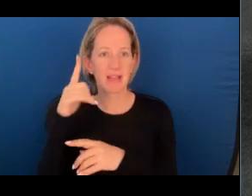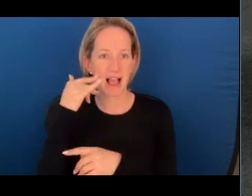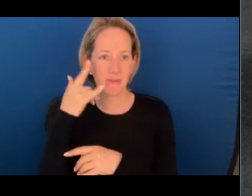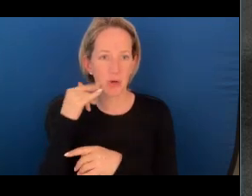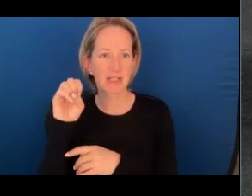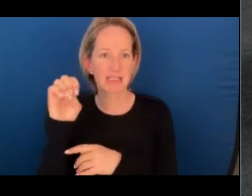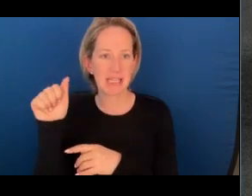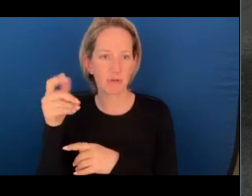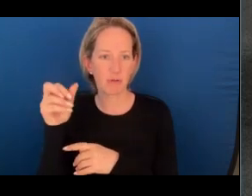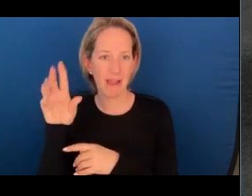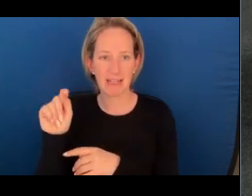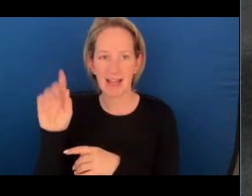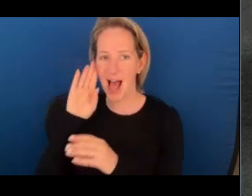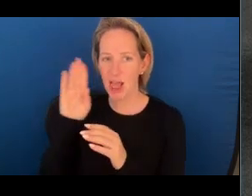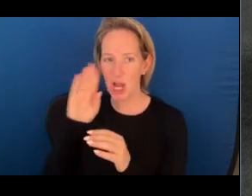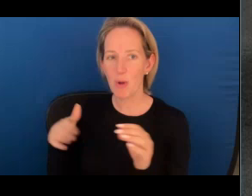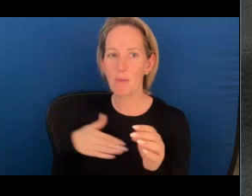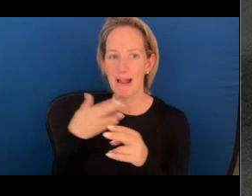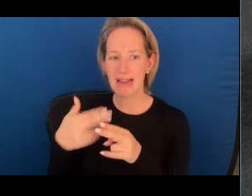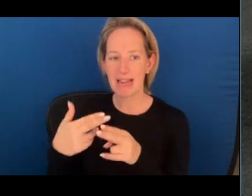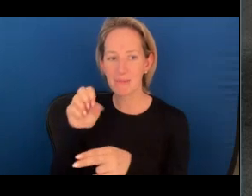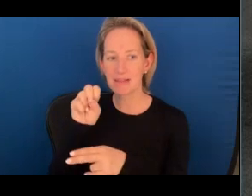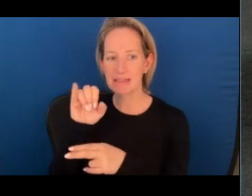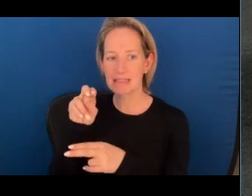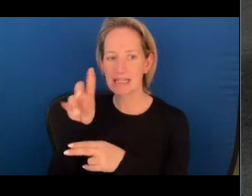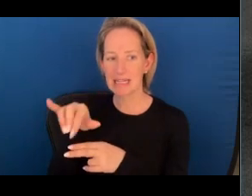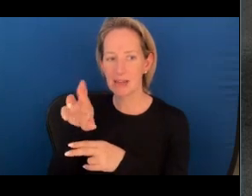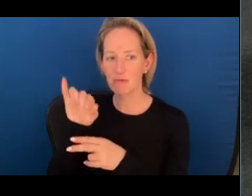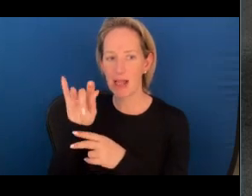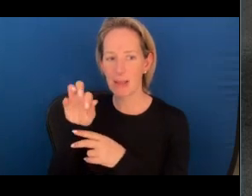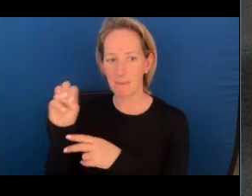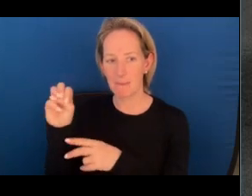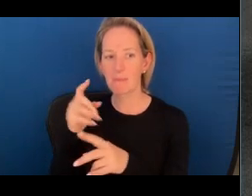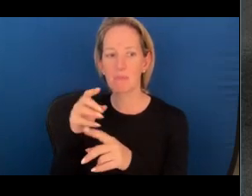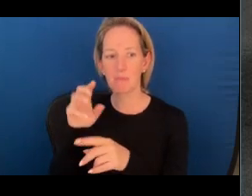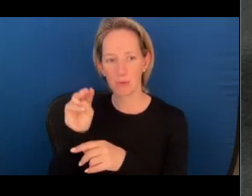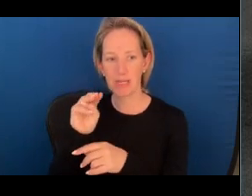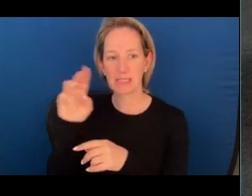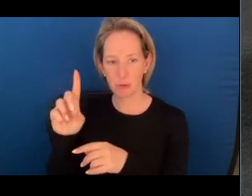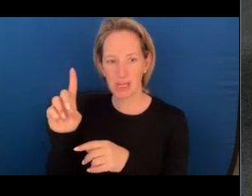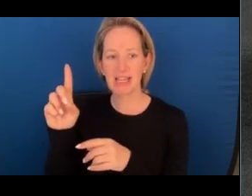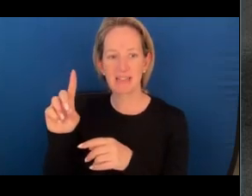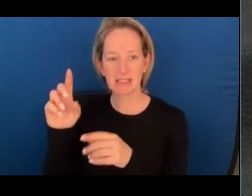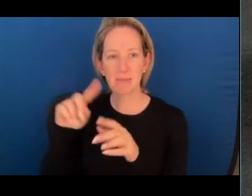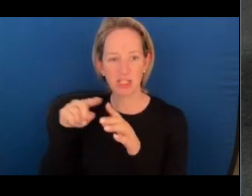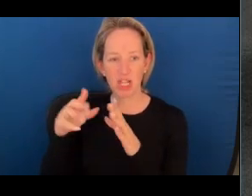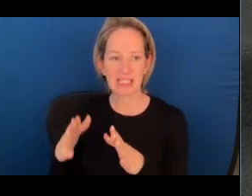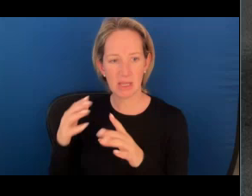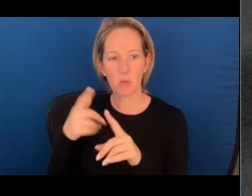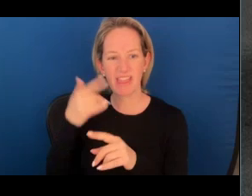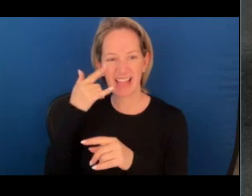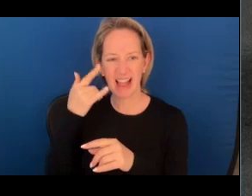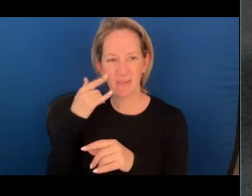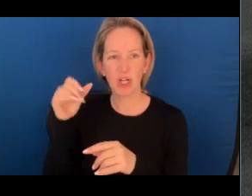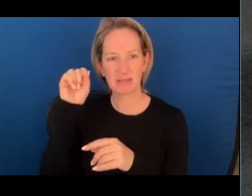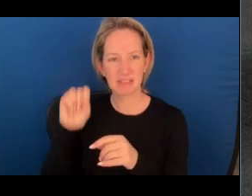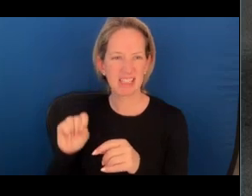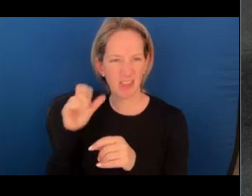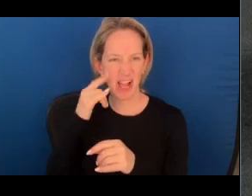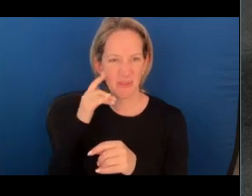Sydney Rilum and I'm a Marine Debris Specialist with the University of Southern California SeaGrant. And we both represent the two SeaGrant programs